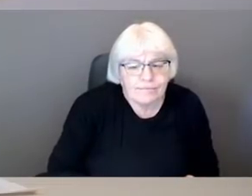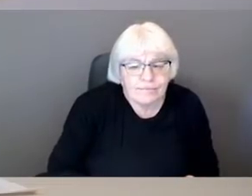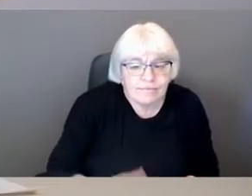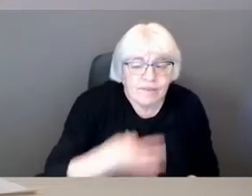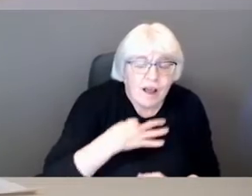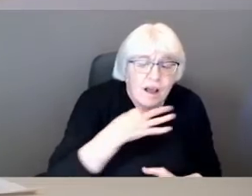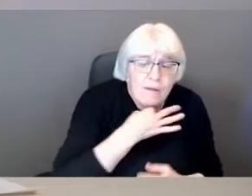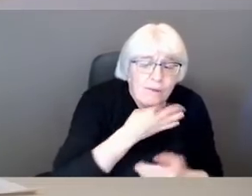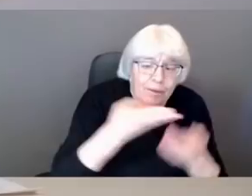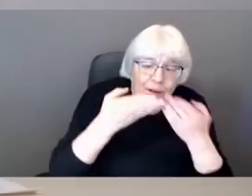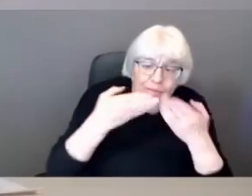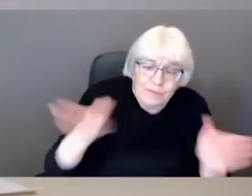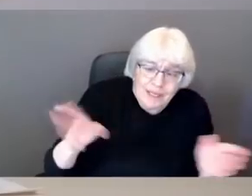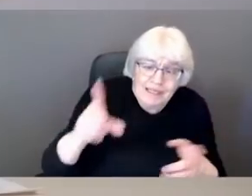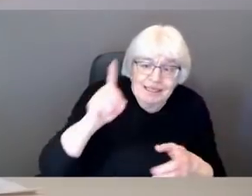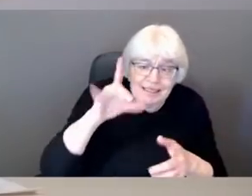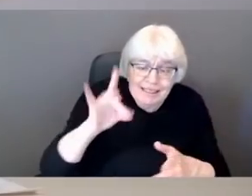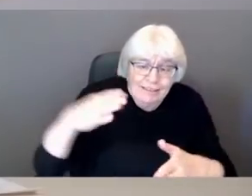courthouse yesterday?